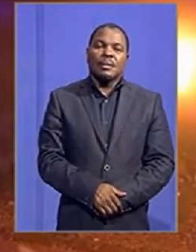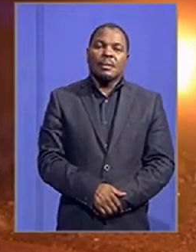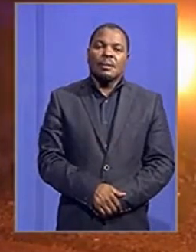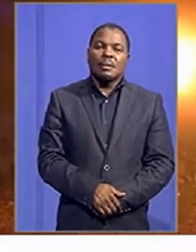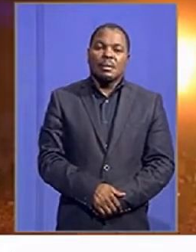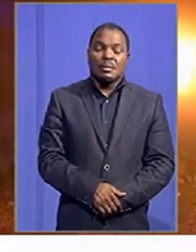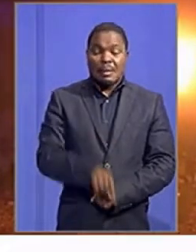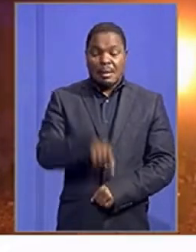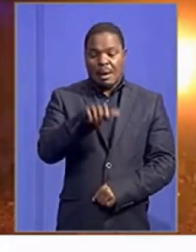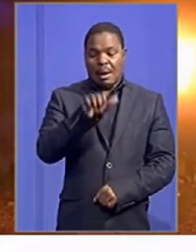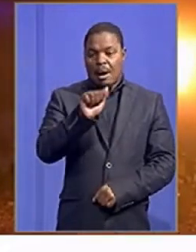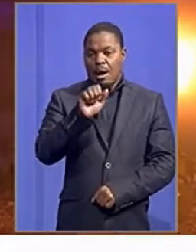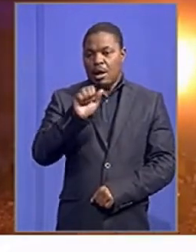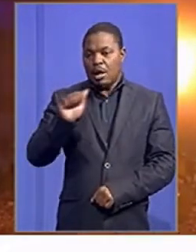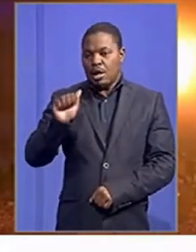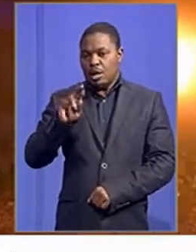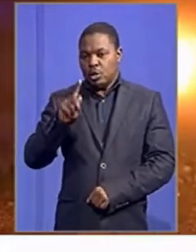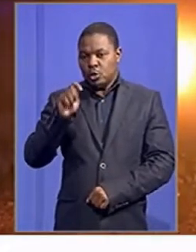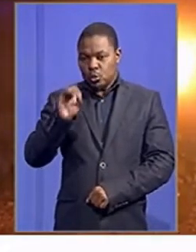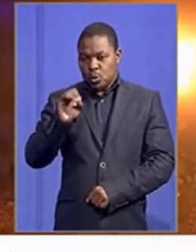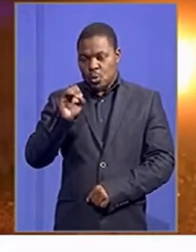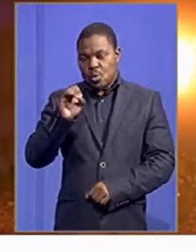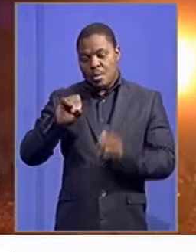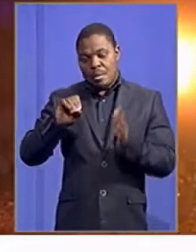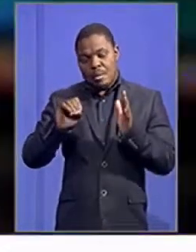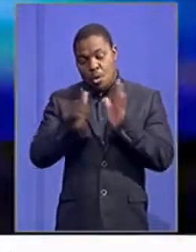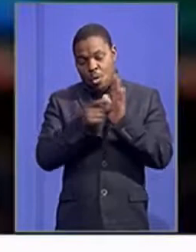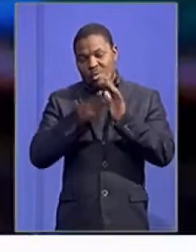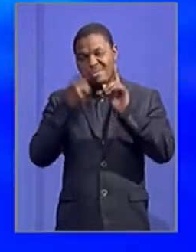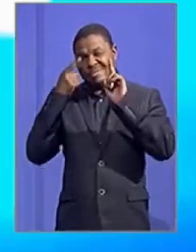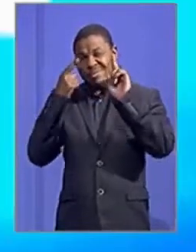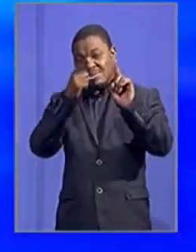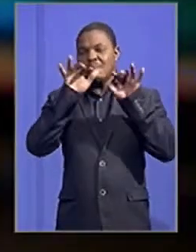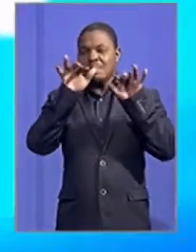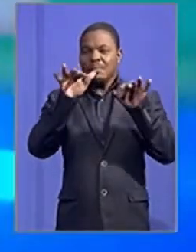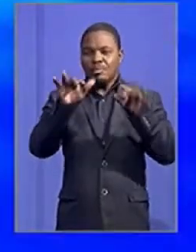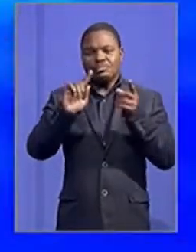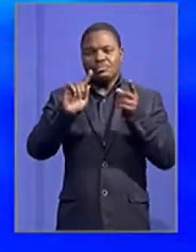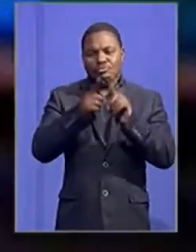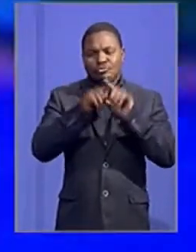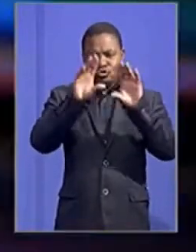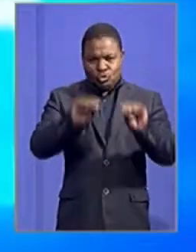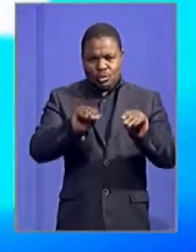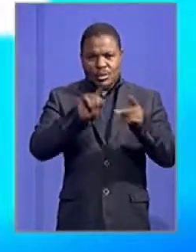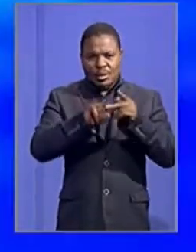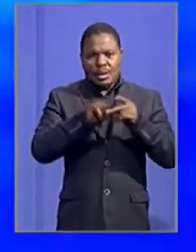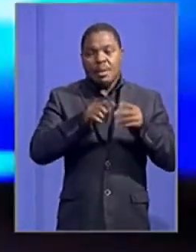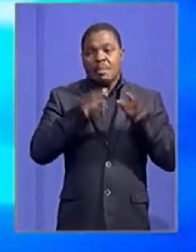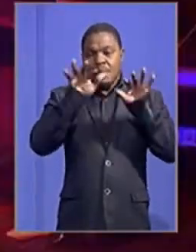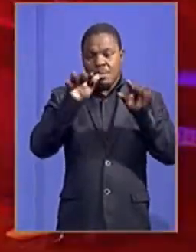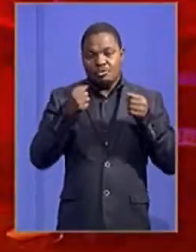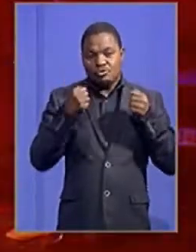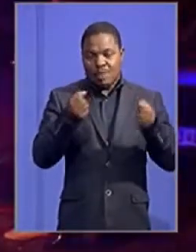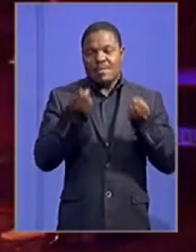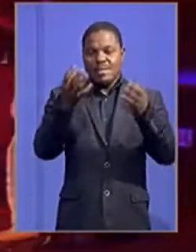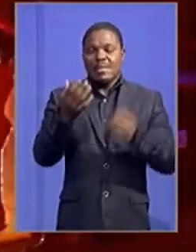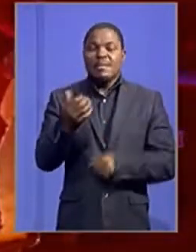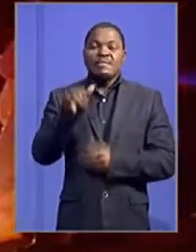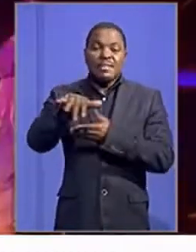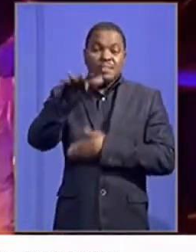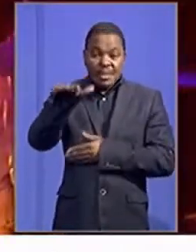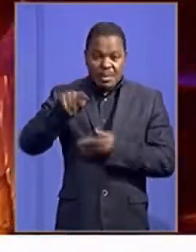Maikemisetso ka molao wa ARDO ke ho fokotsa dikotsi mebileng moo bakganni ba fuwang dintlha tse 15 mme tlolo ka nngwe ya molao dintlha